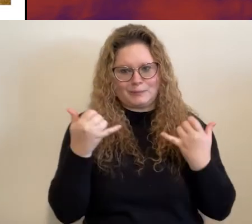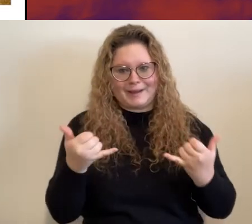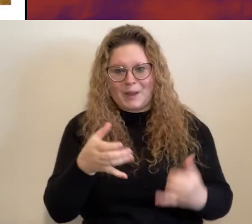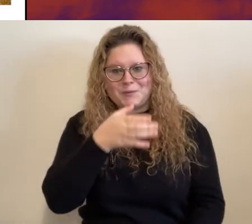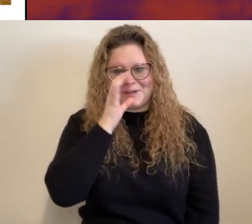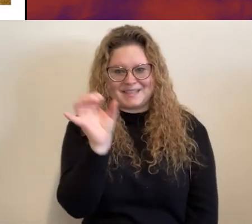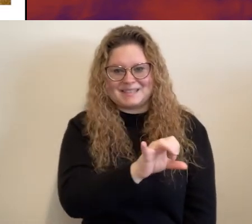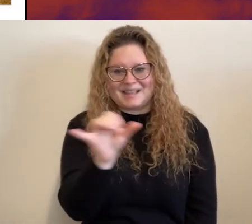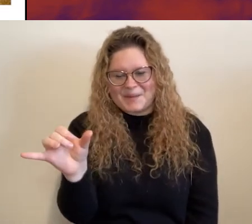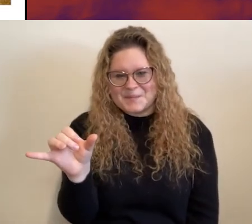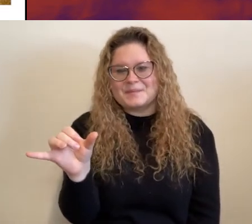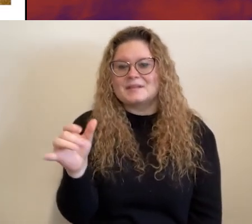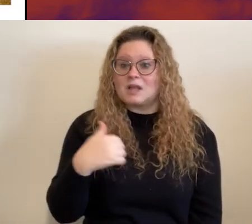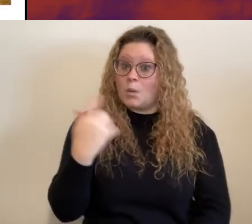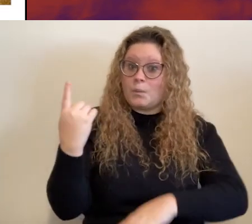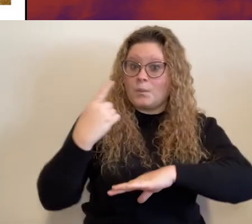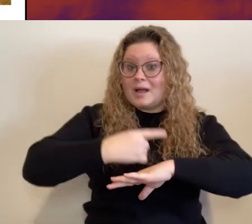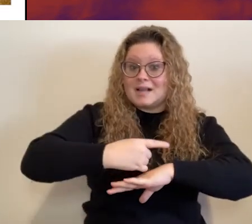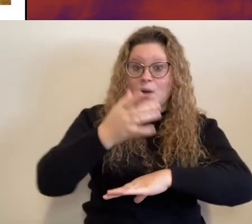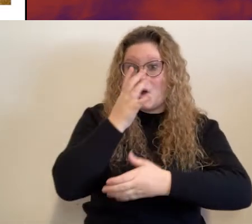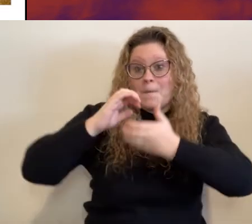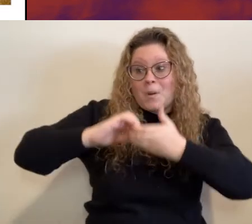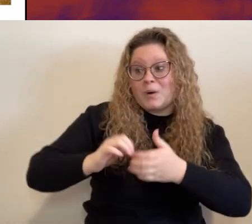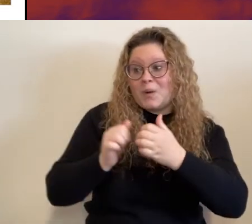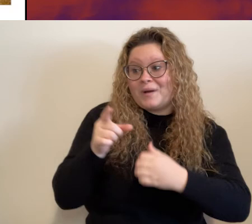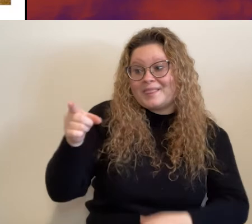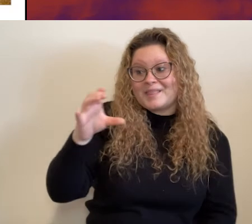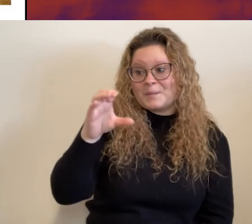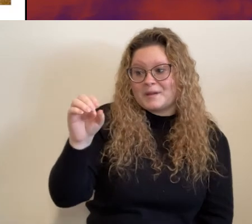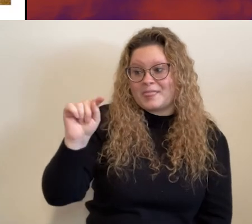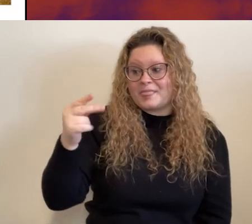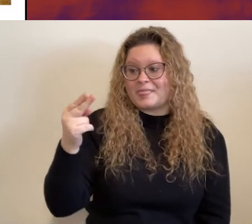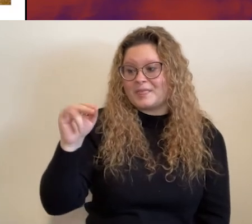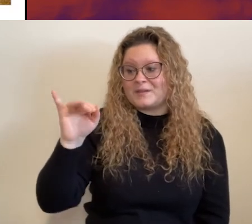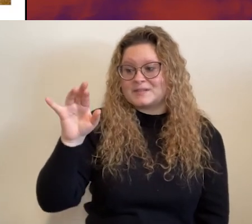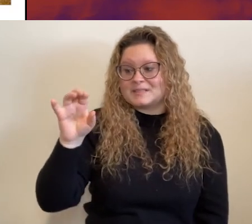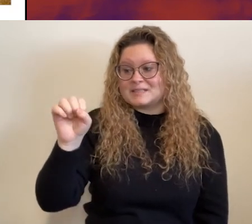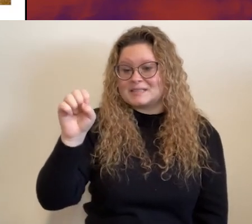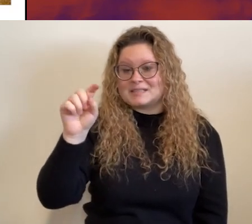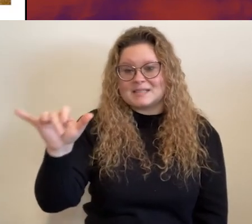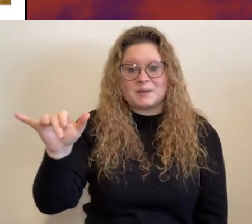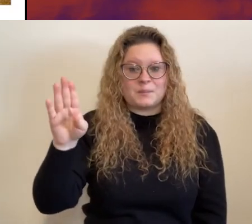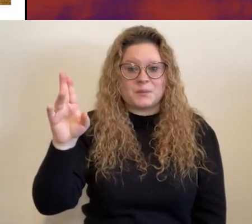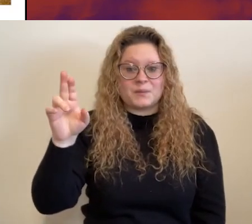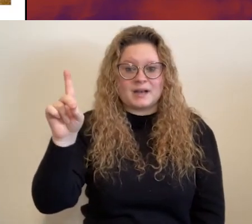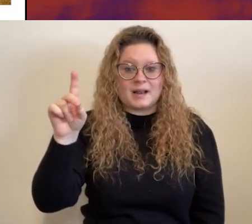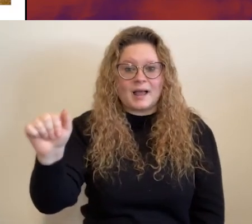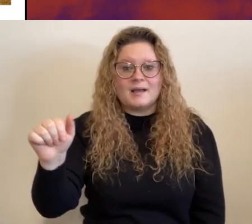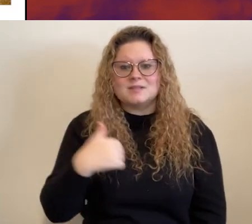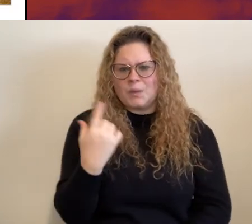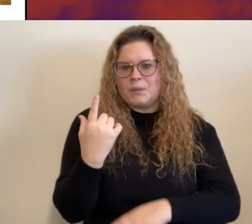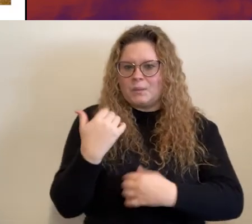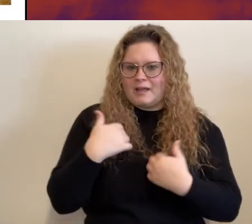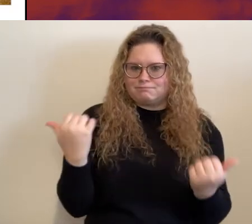Being one day we will be partner with Thirsty, just being ridiculous and doing those things. So we had a bunch of reels and so